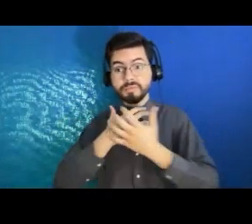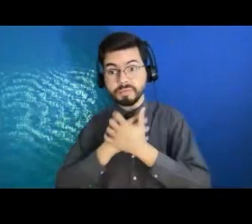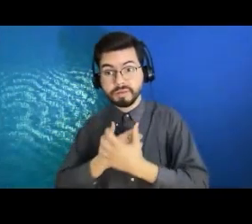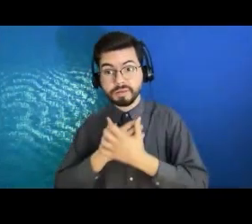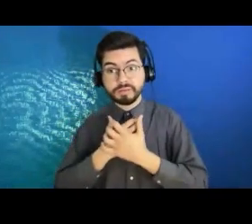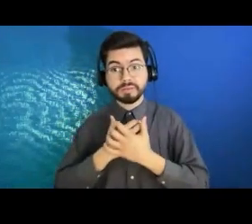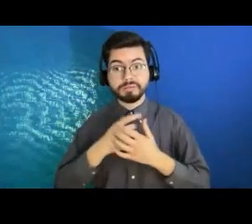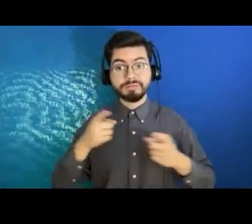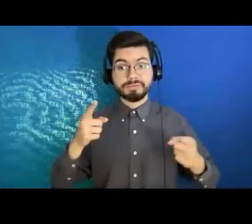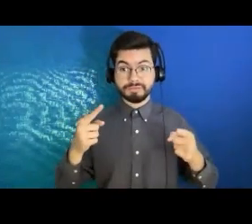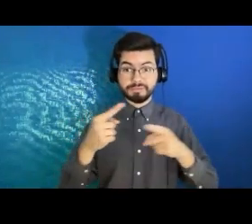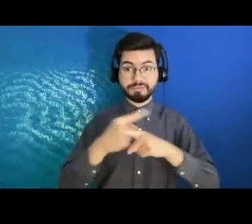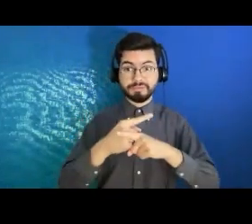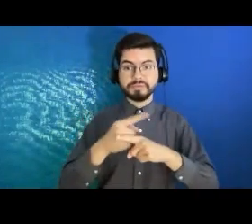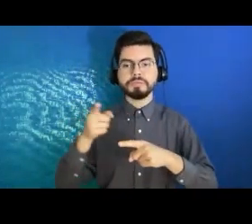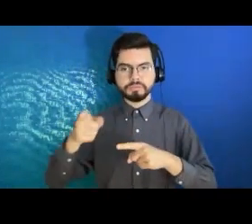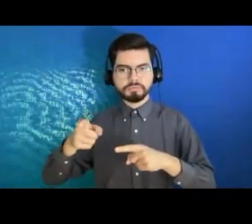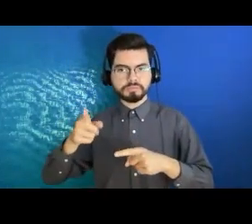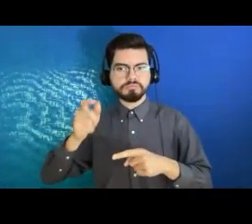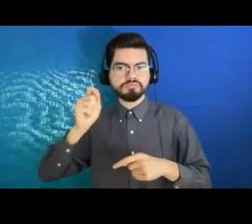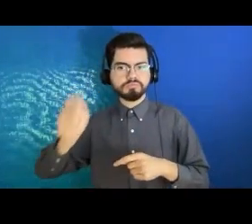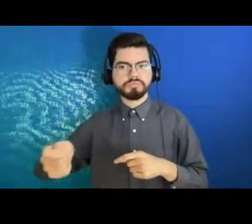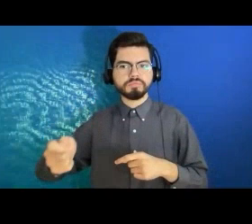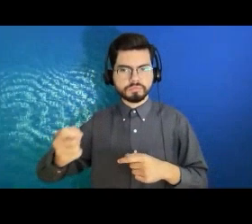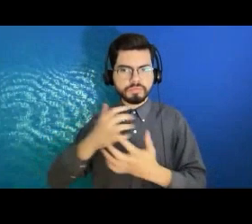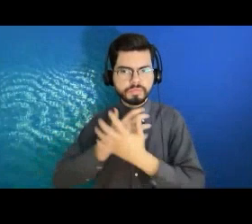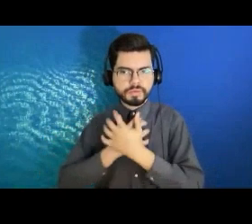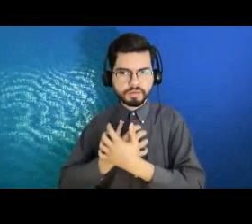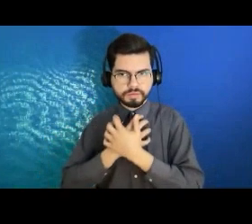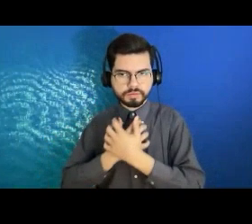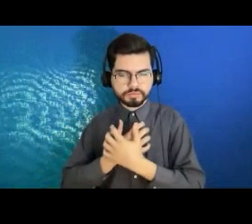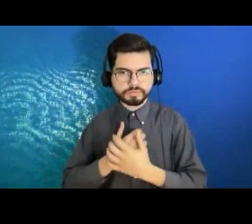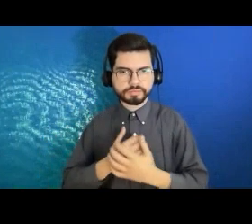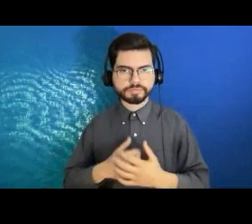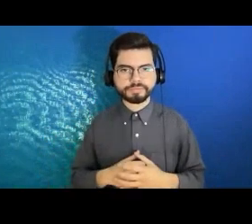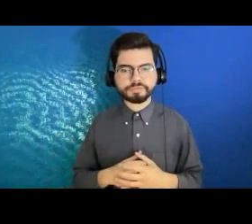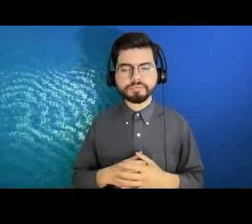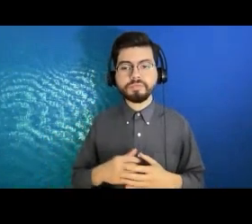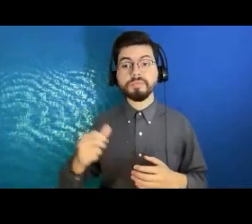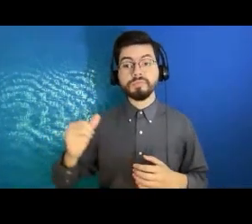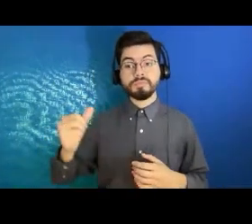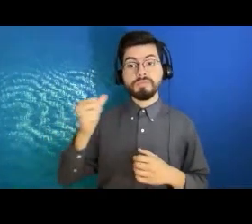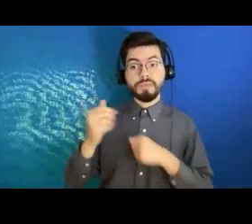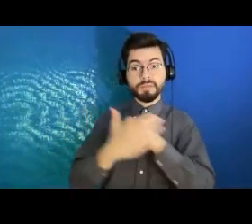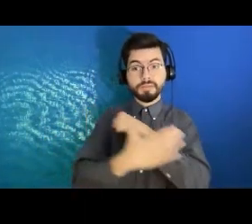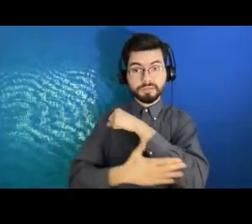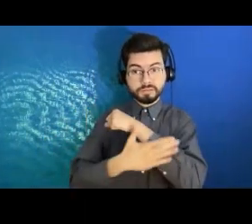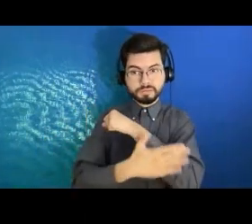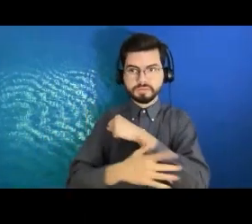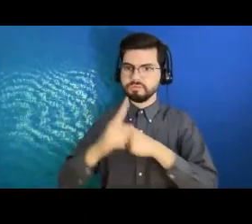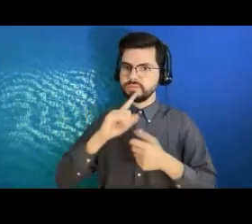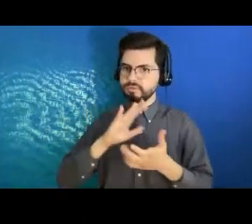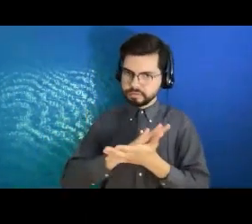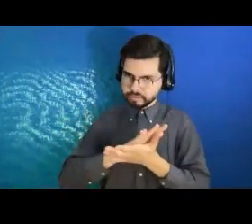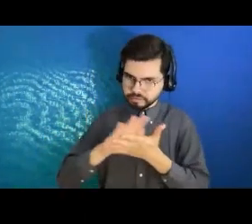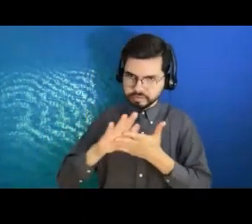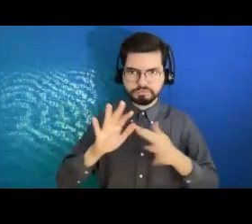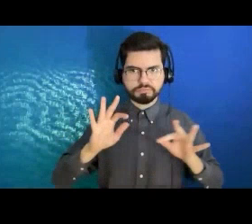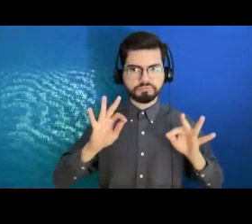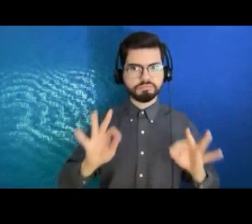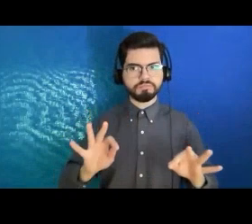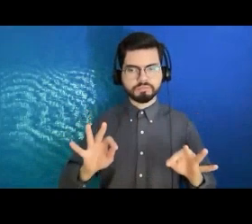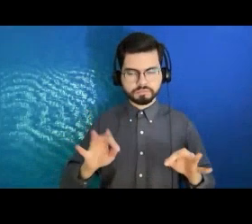of our day use in the backcountry is less than 5 miles from roads, so our backcountry is still really very pristine, even with this